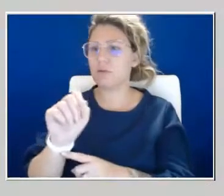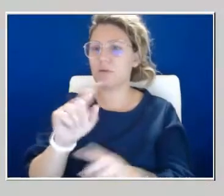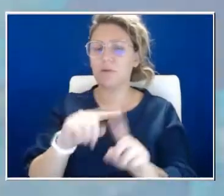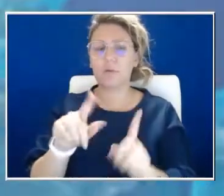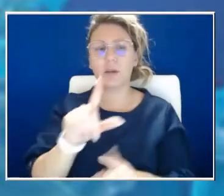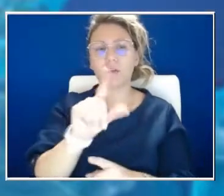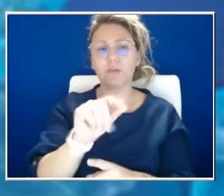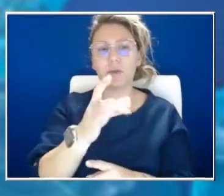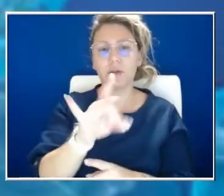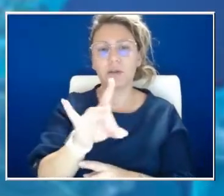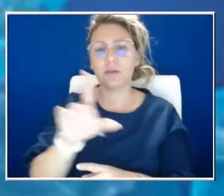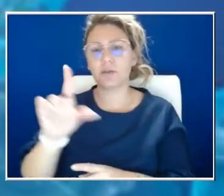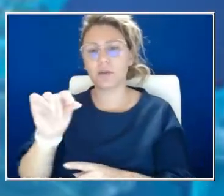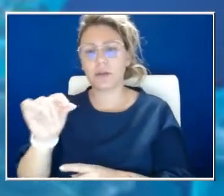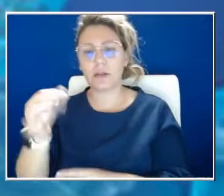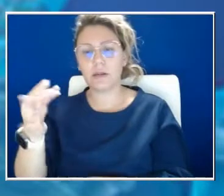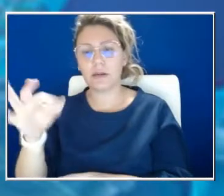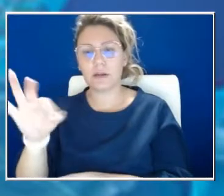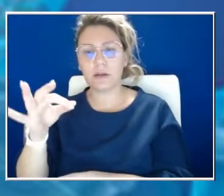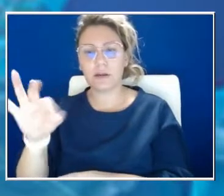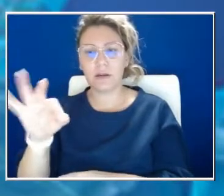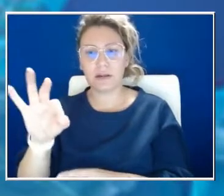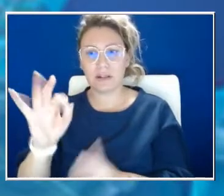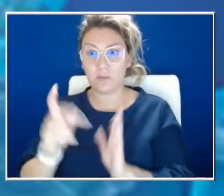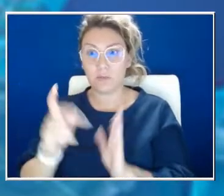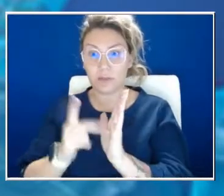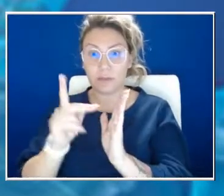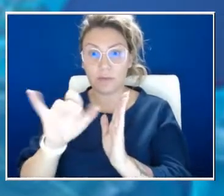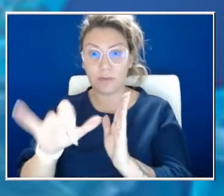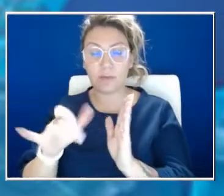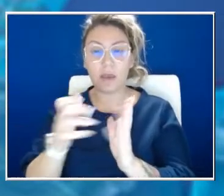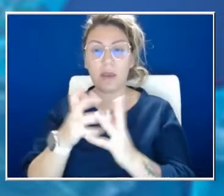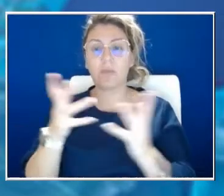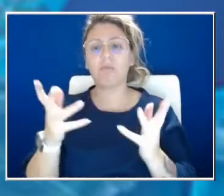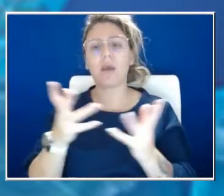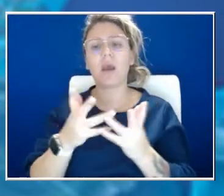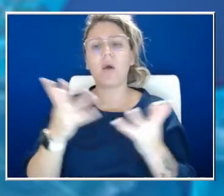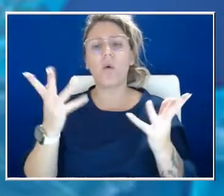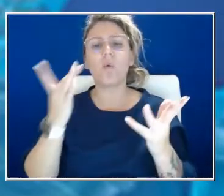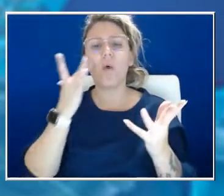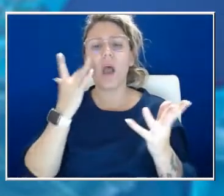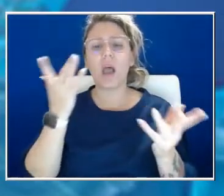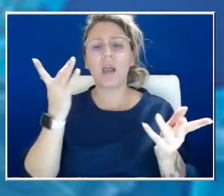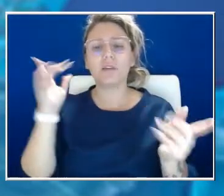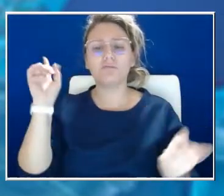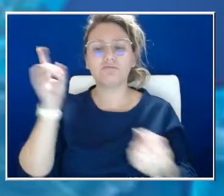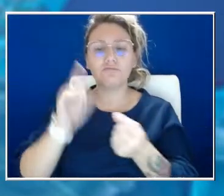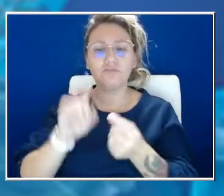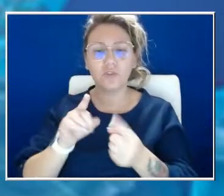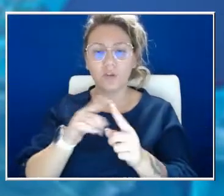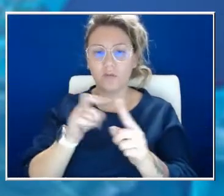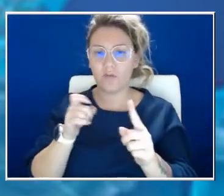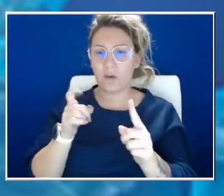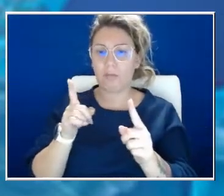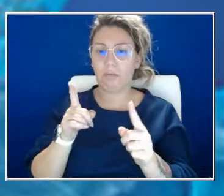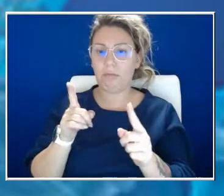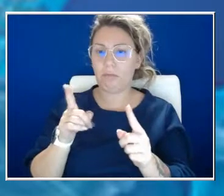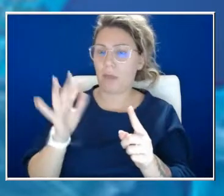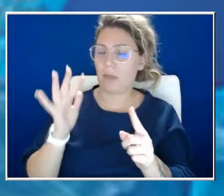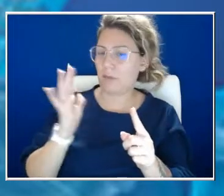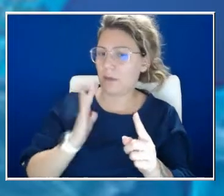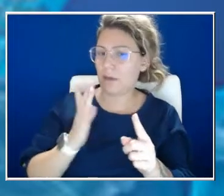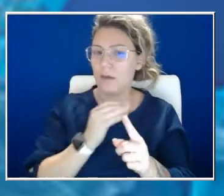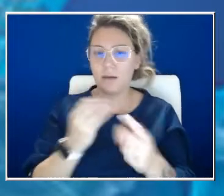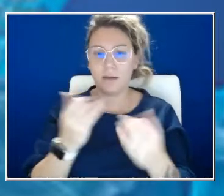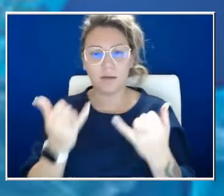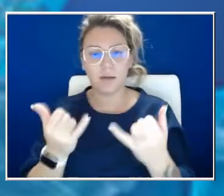year, there were double the concussions. So why do you think there was such a drop from then to now? Well, and we follow this data,